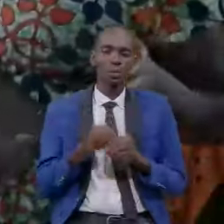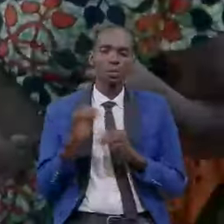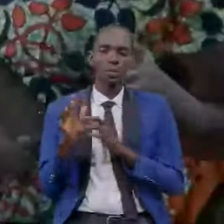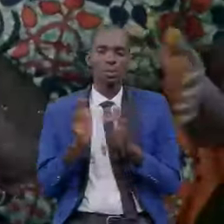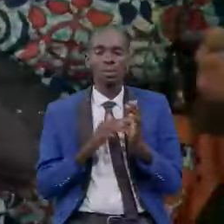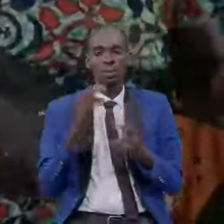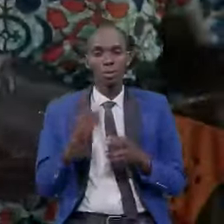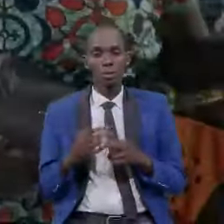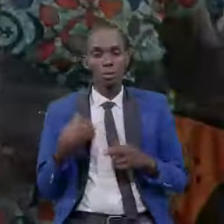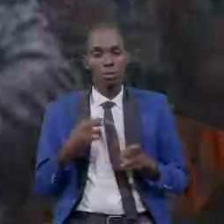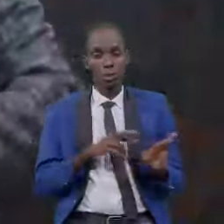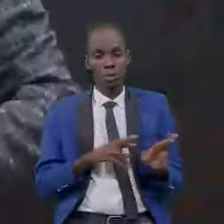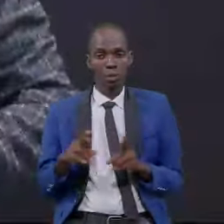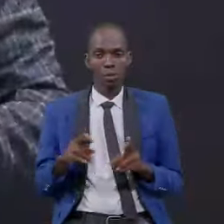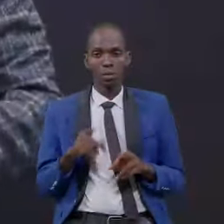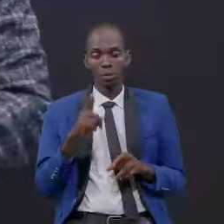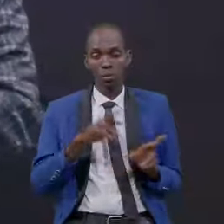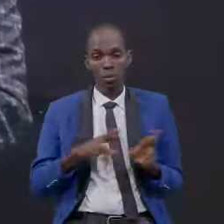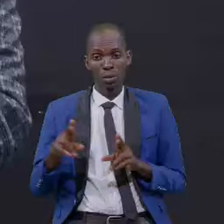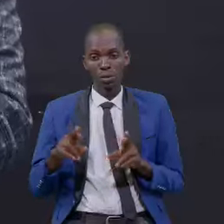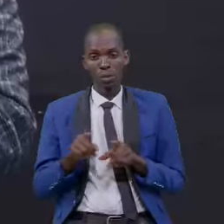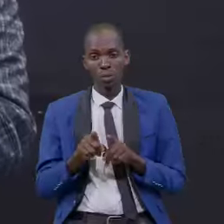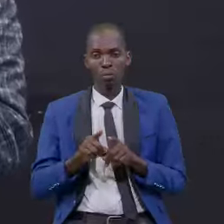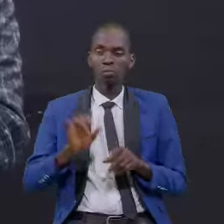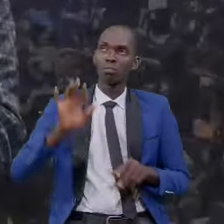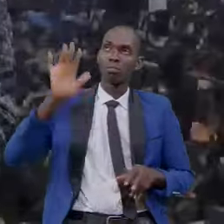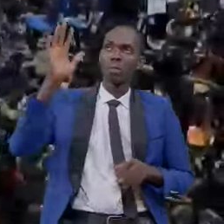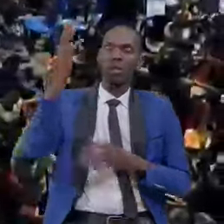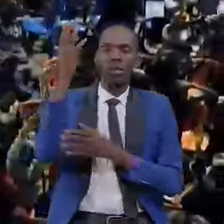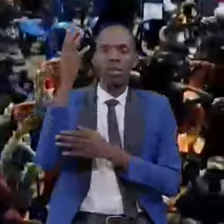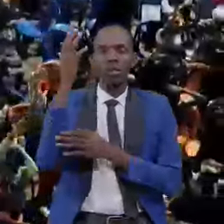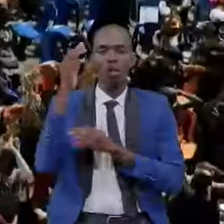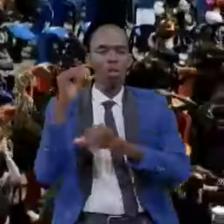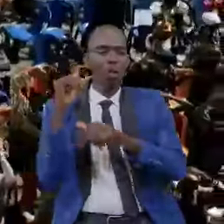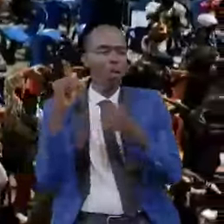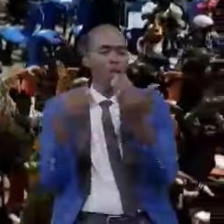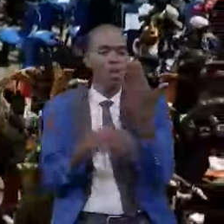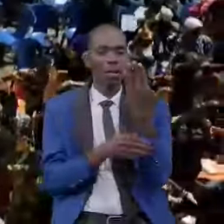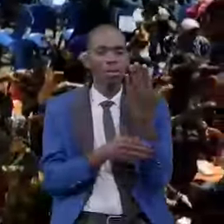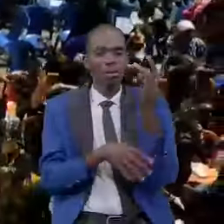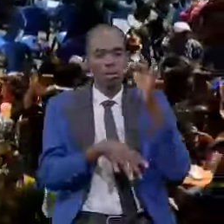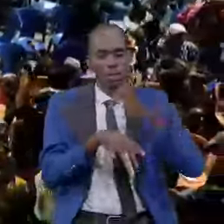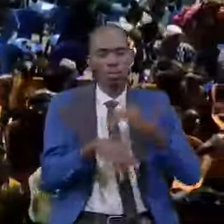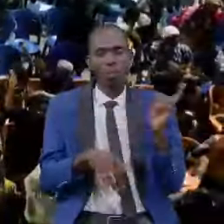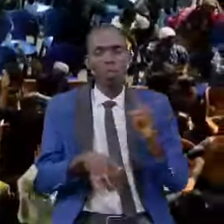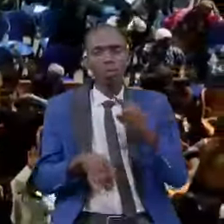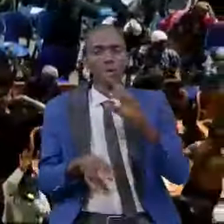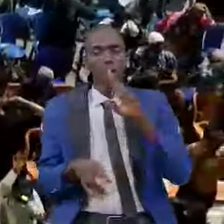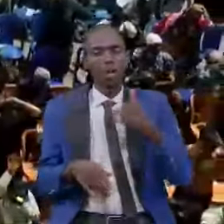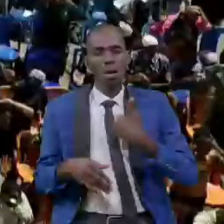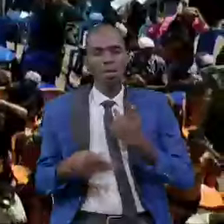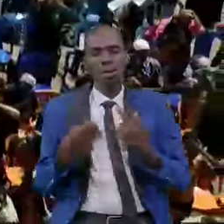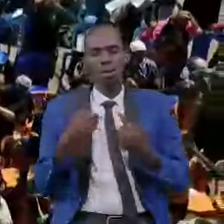Already now, raise up the hand. Lay the other hand where you have the challenge.